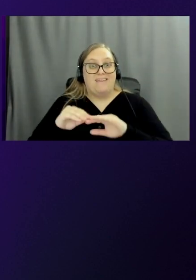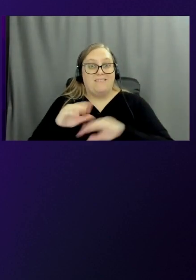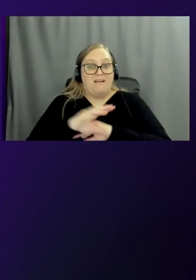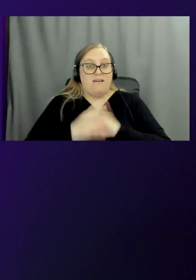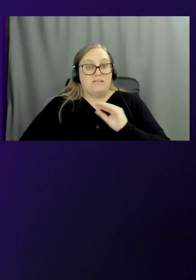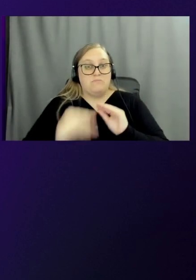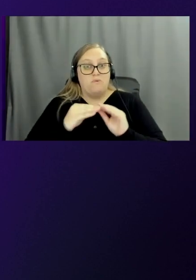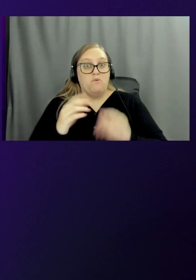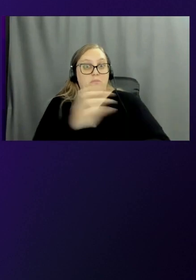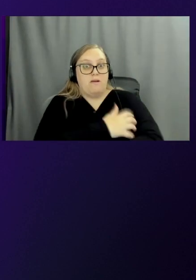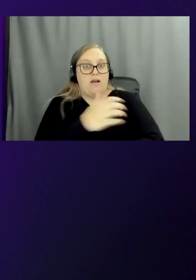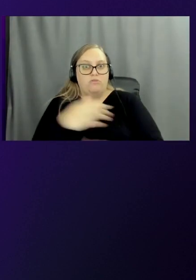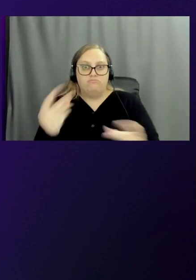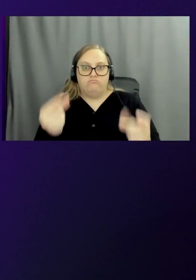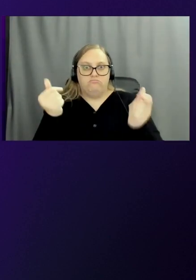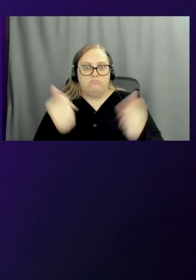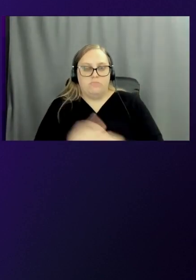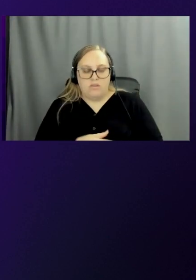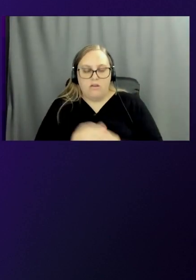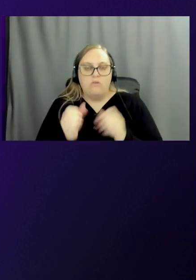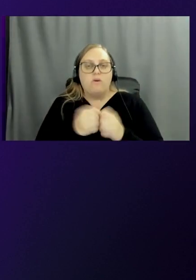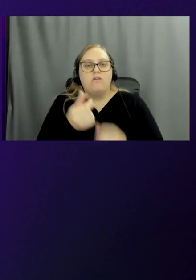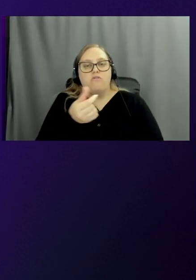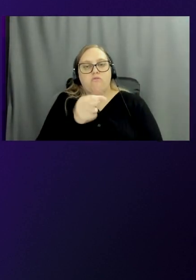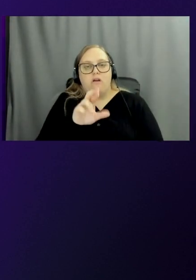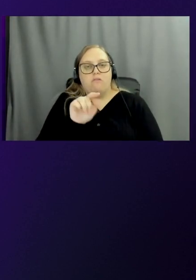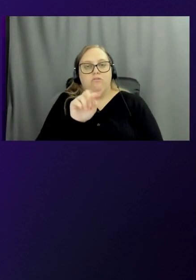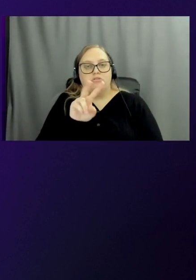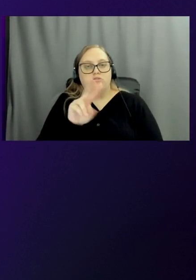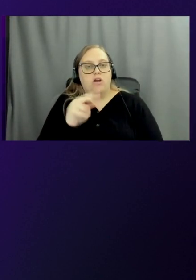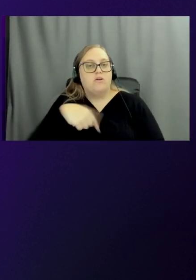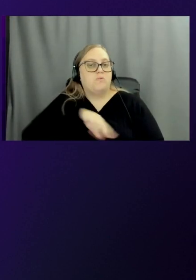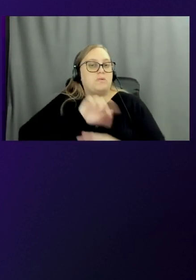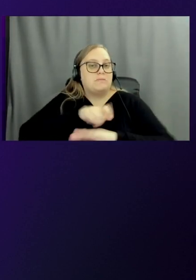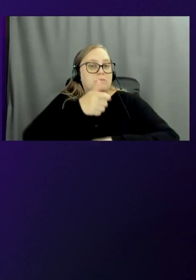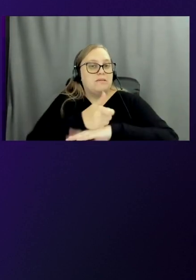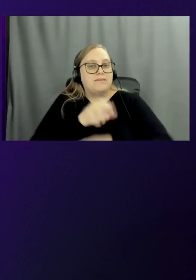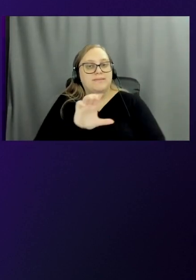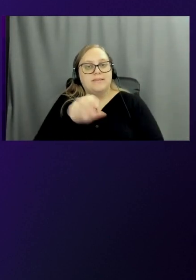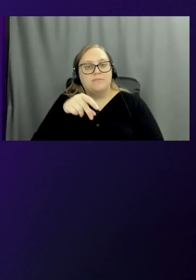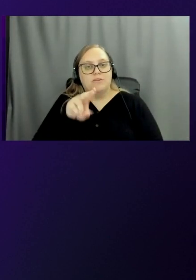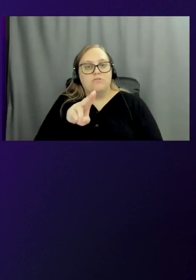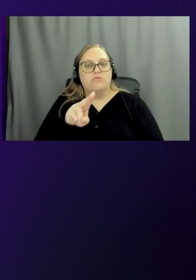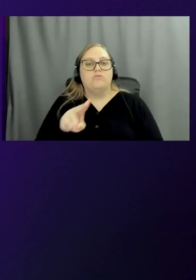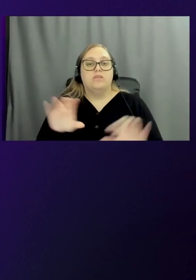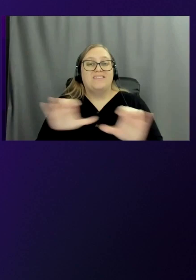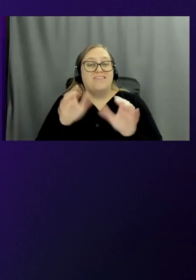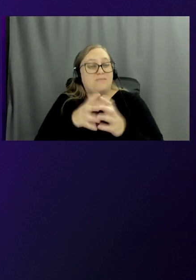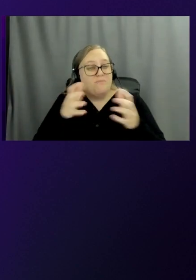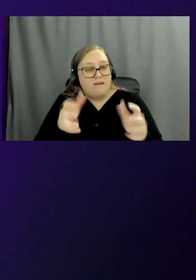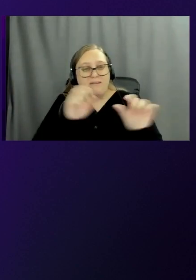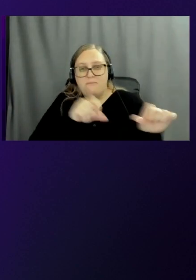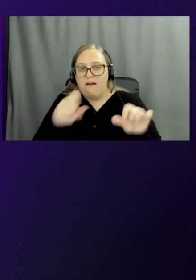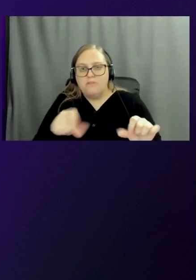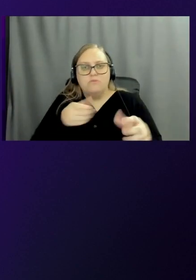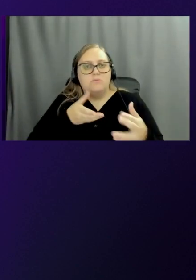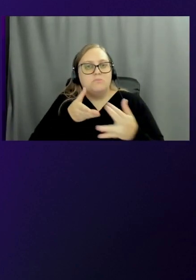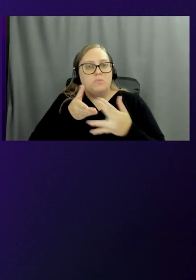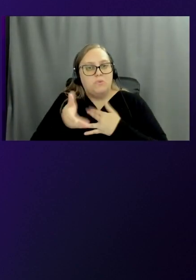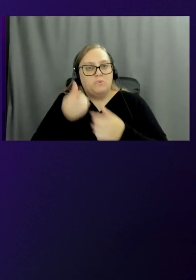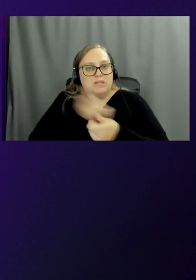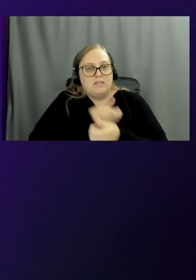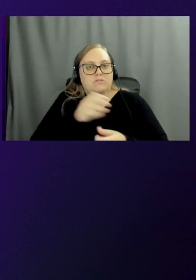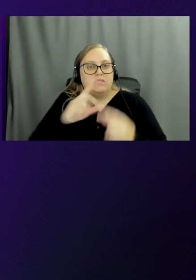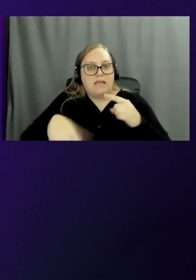power. And with Graviton, we've built CPUs that get performance to doing as much as possible per cycle, so we can run them at moderate frequencies